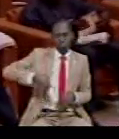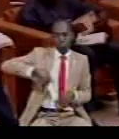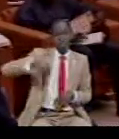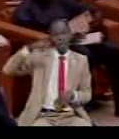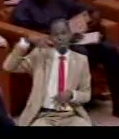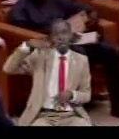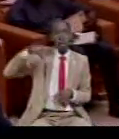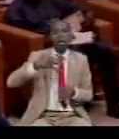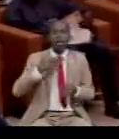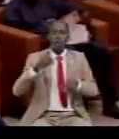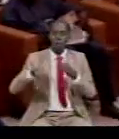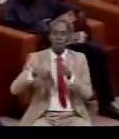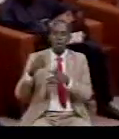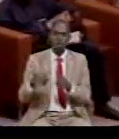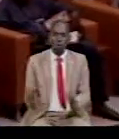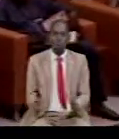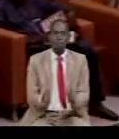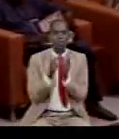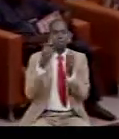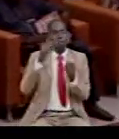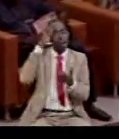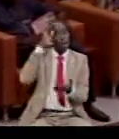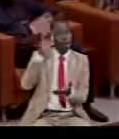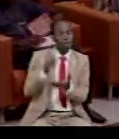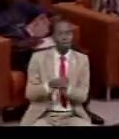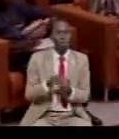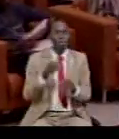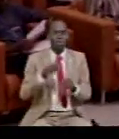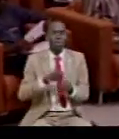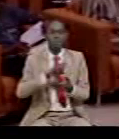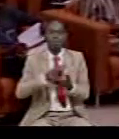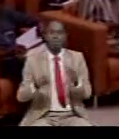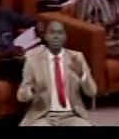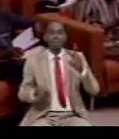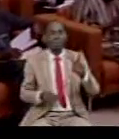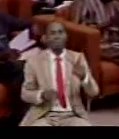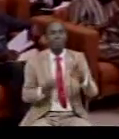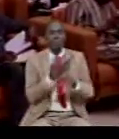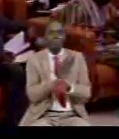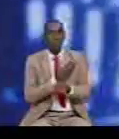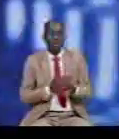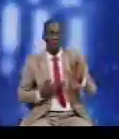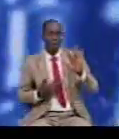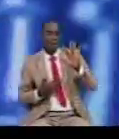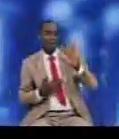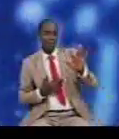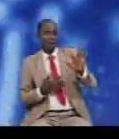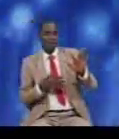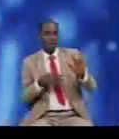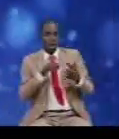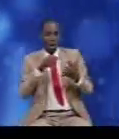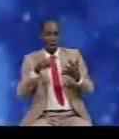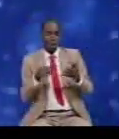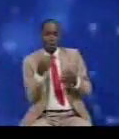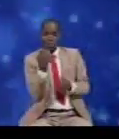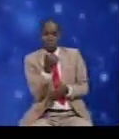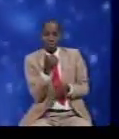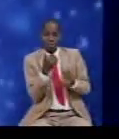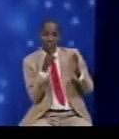the bridegroom. In verse 2, it says, and 5 of them